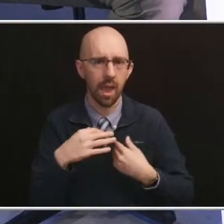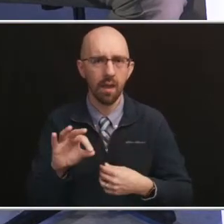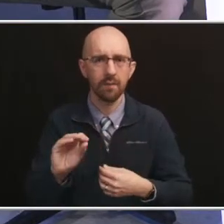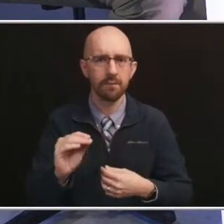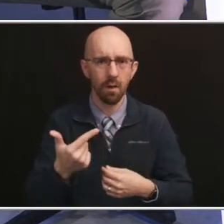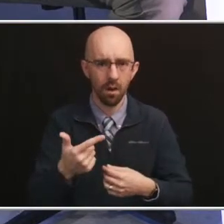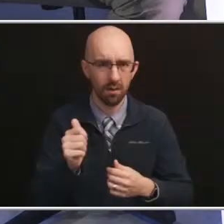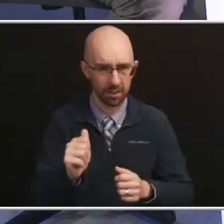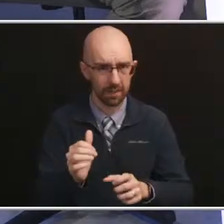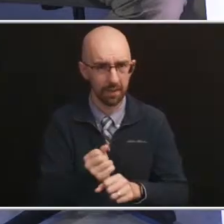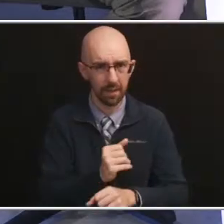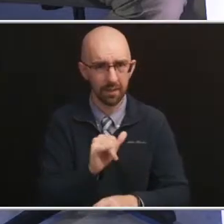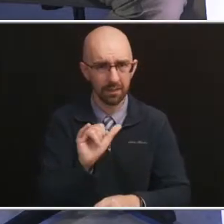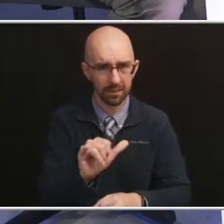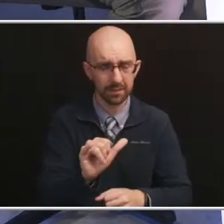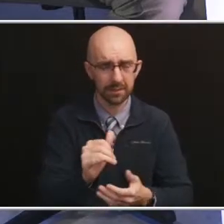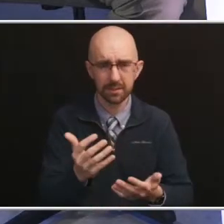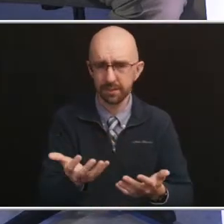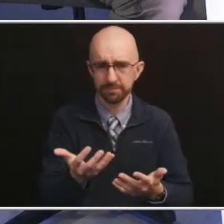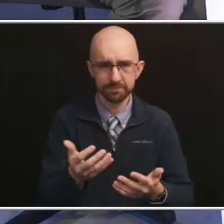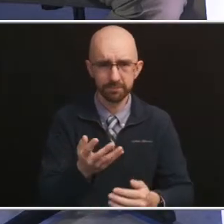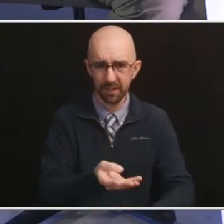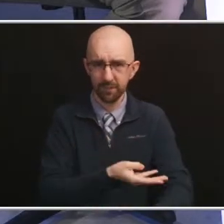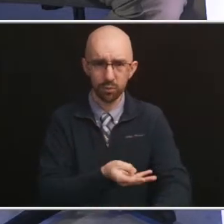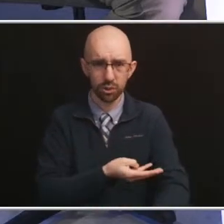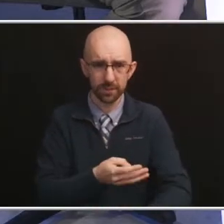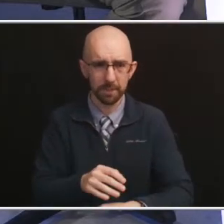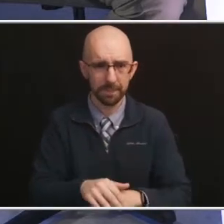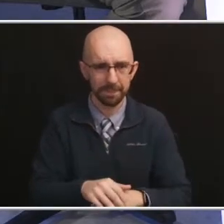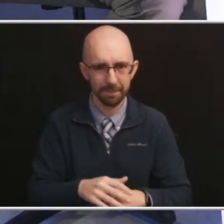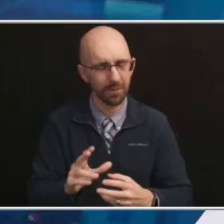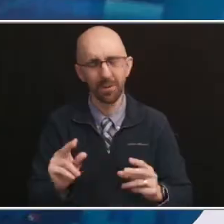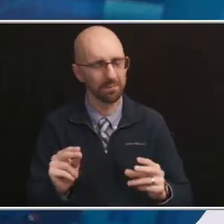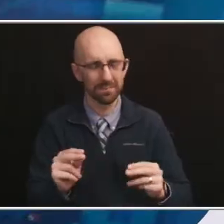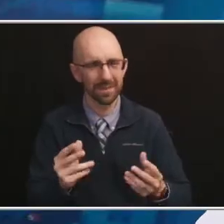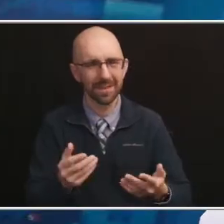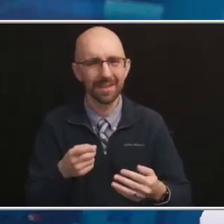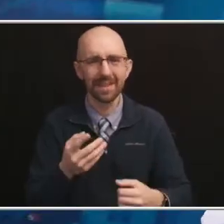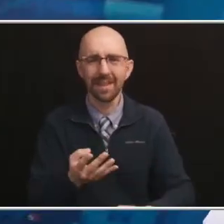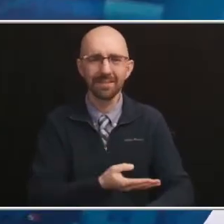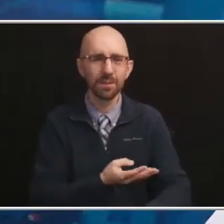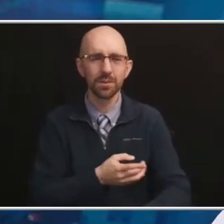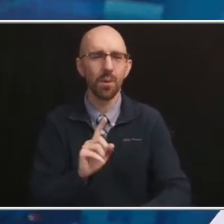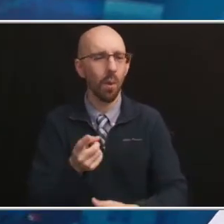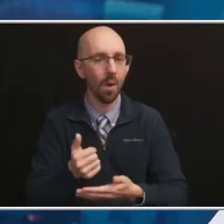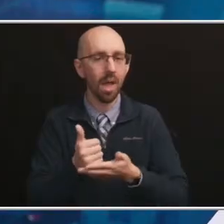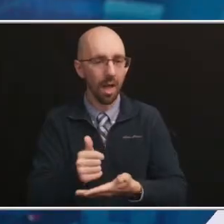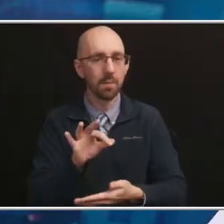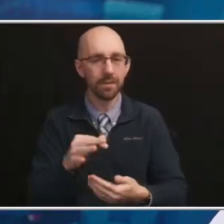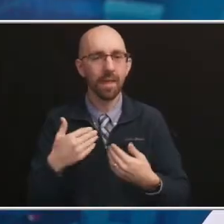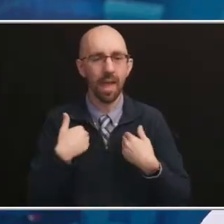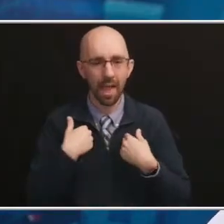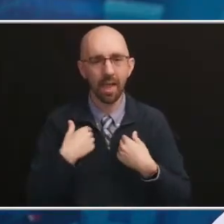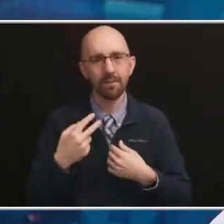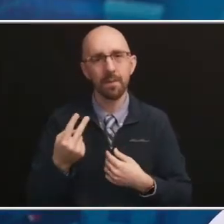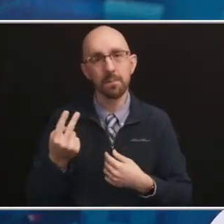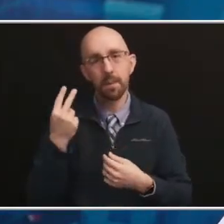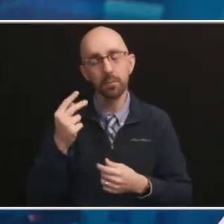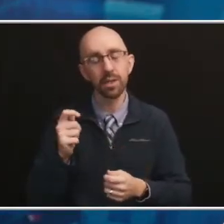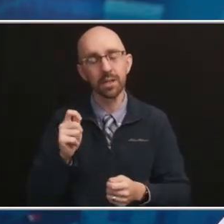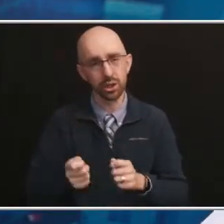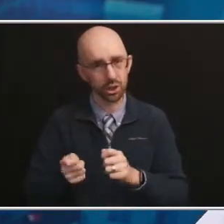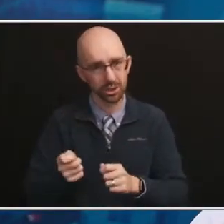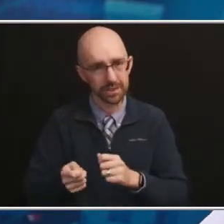this this infusion? Well, no. This infusion only helps if somebody has memory changes that